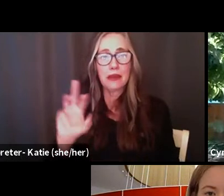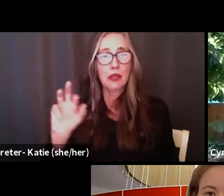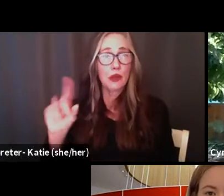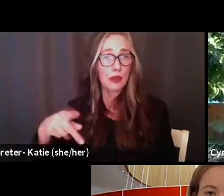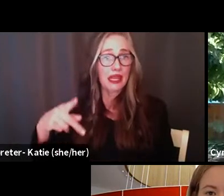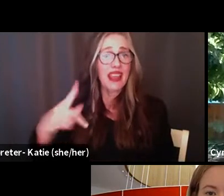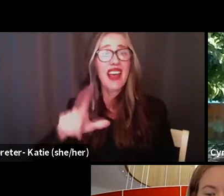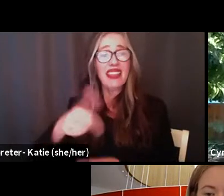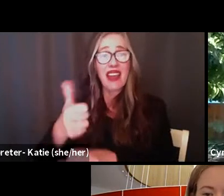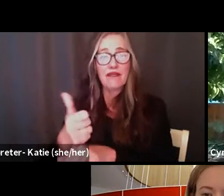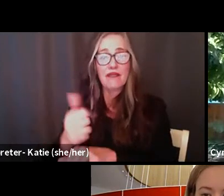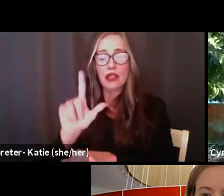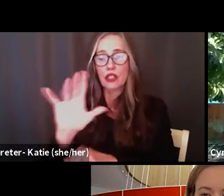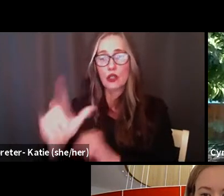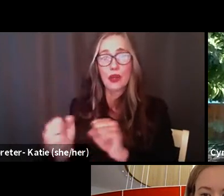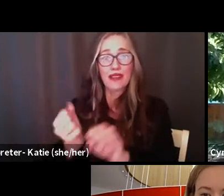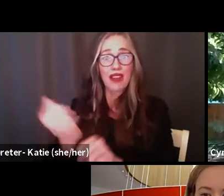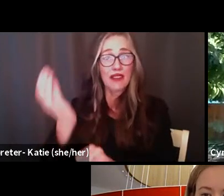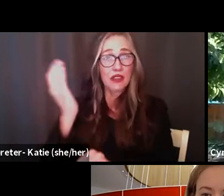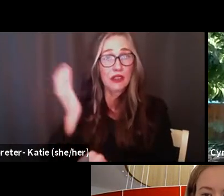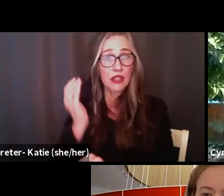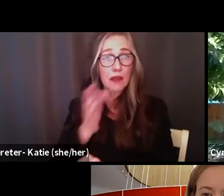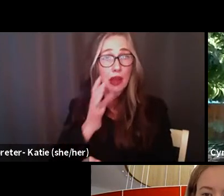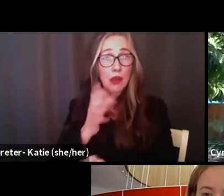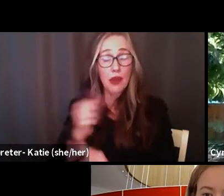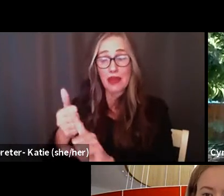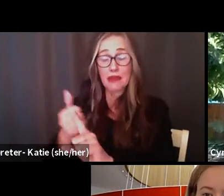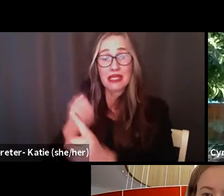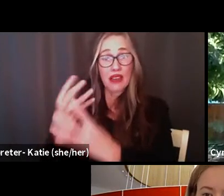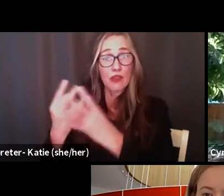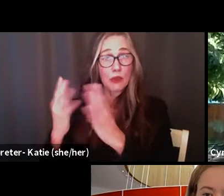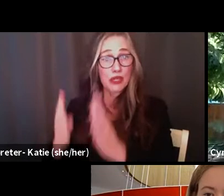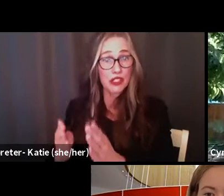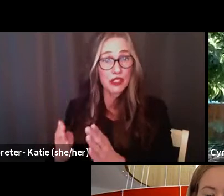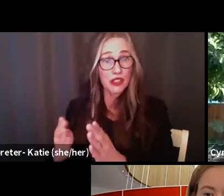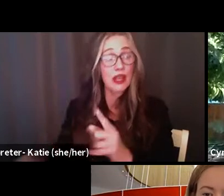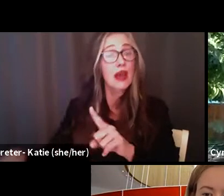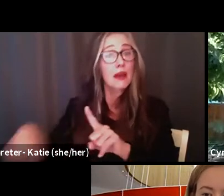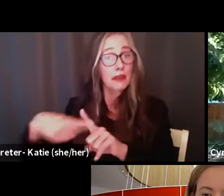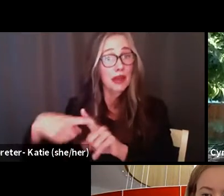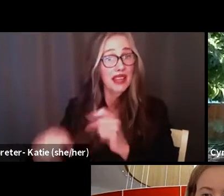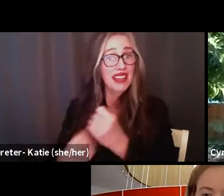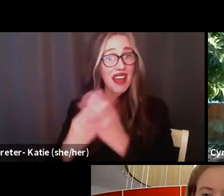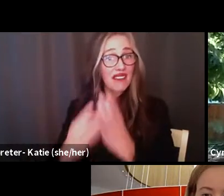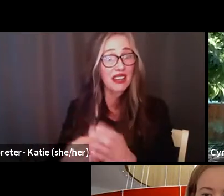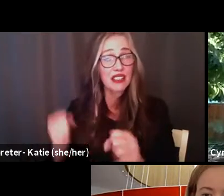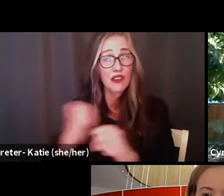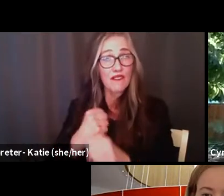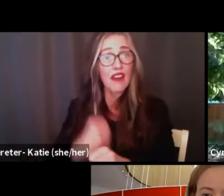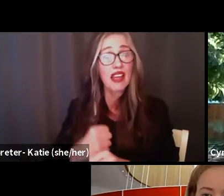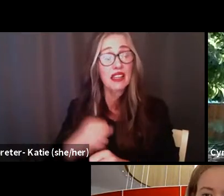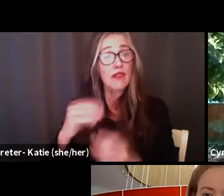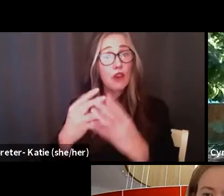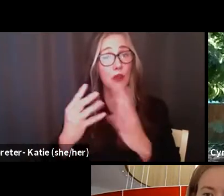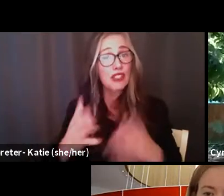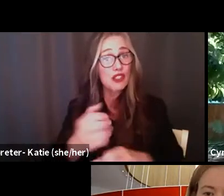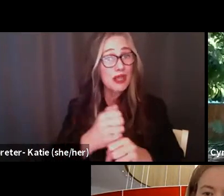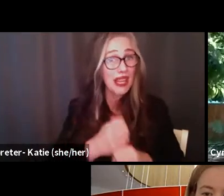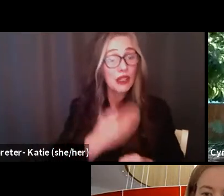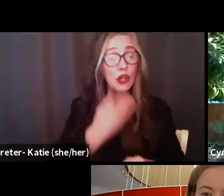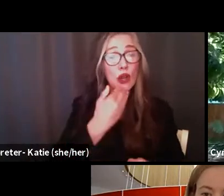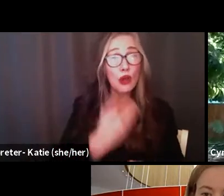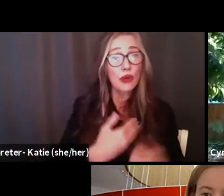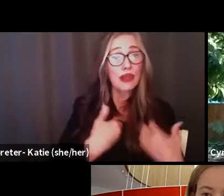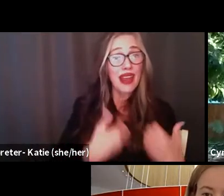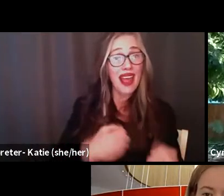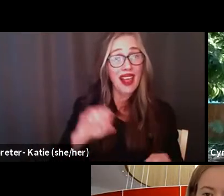years ago by women prisoners and advocates to support prisoners fight for decent health care human rights and dignity